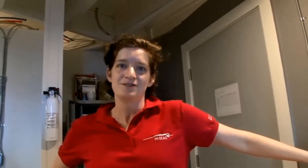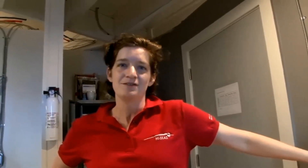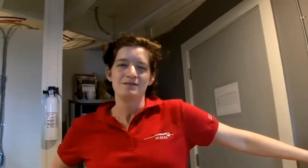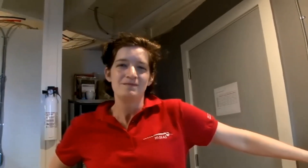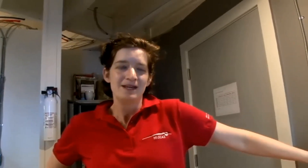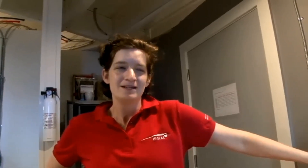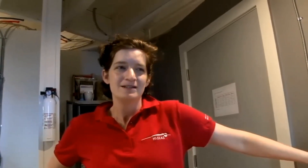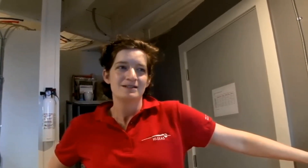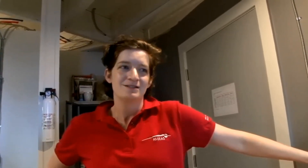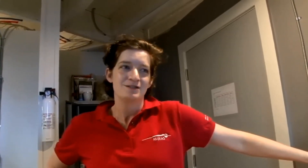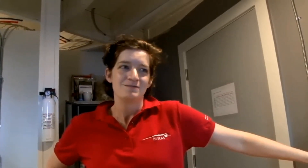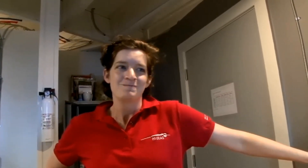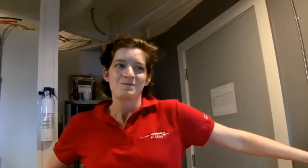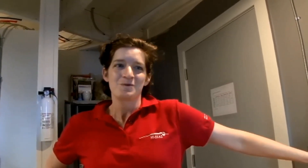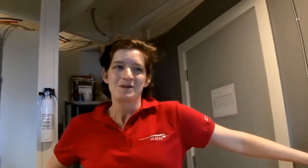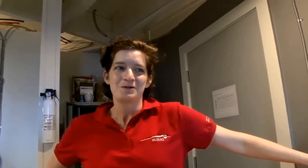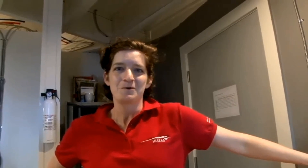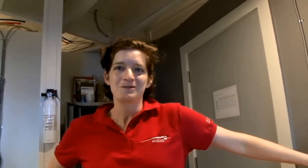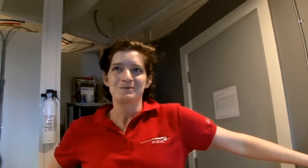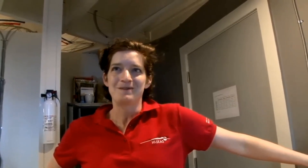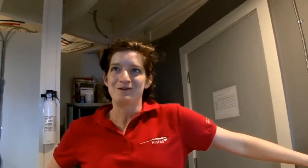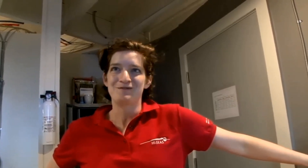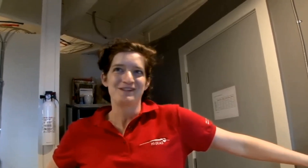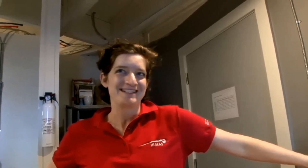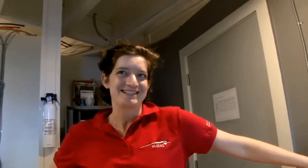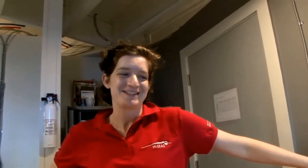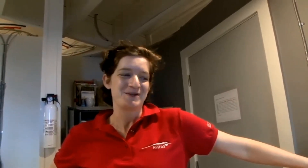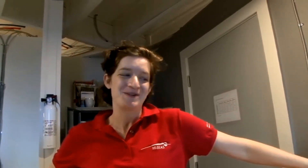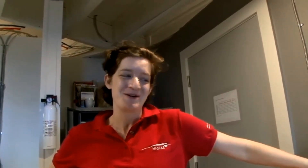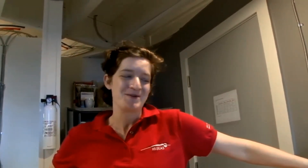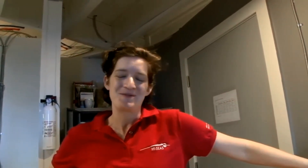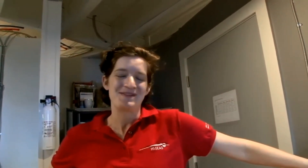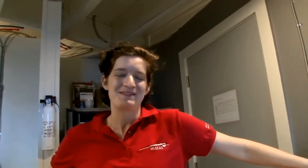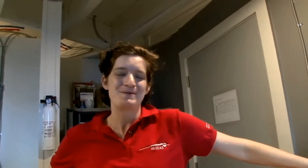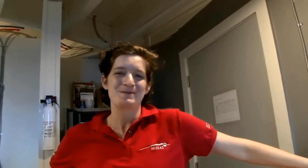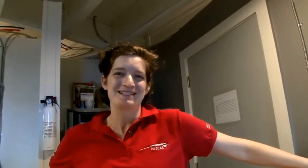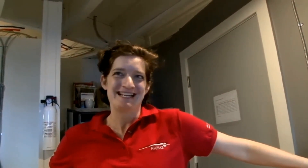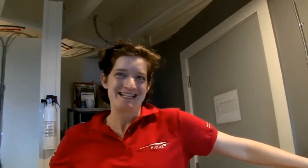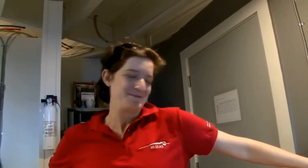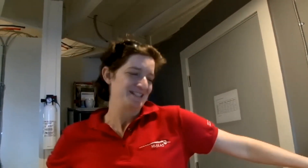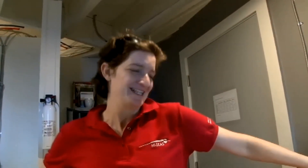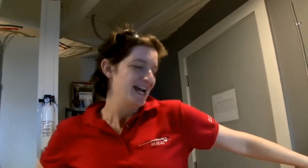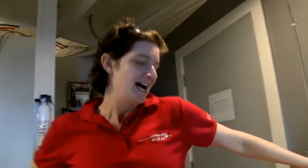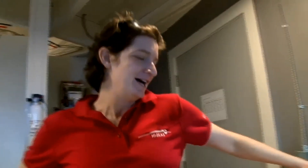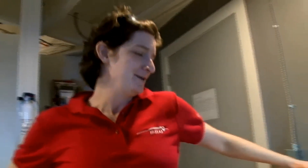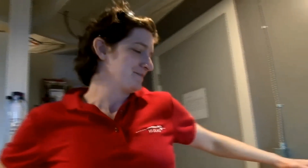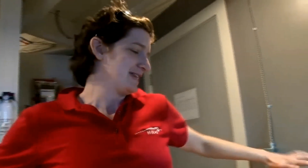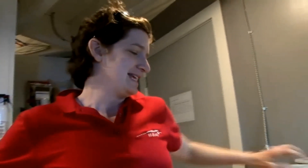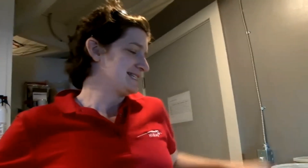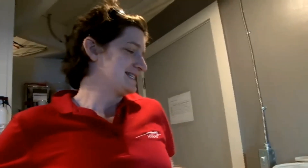slimy texture that made it kind of roll in your mouth funny. So no, the People didn't like it that much.